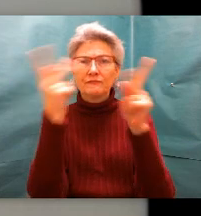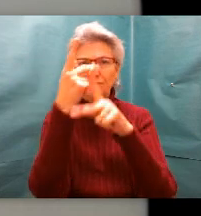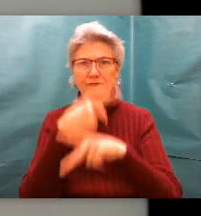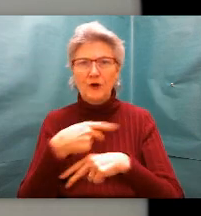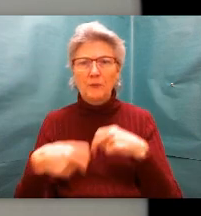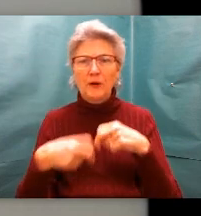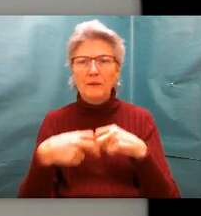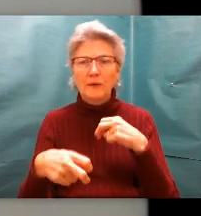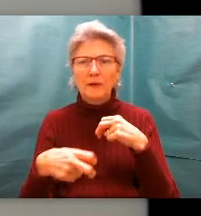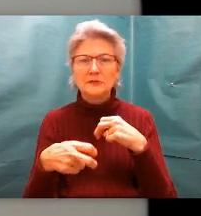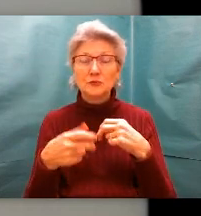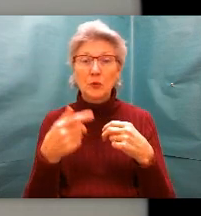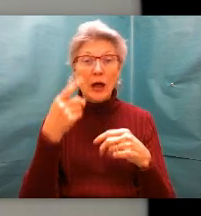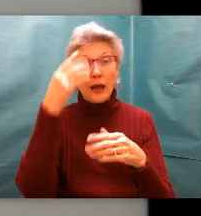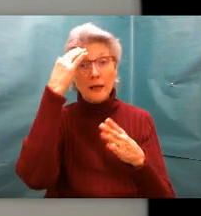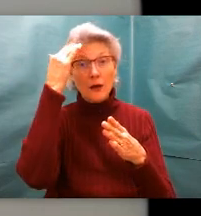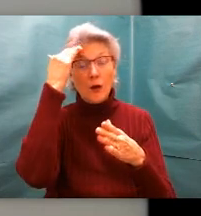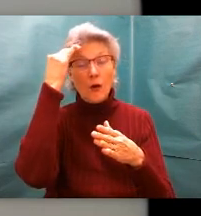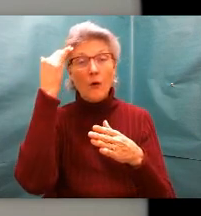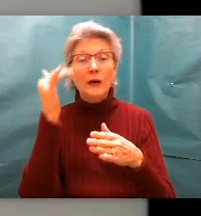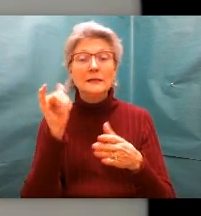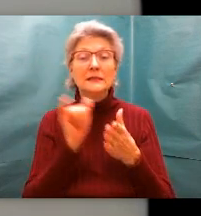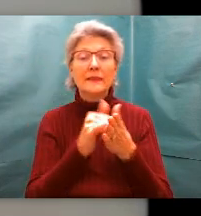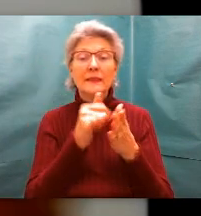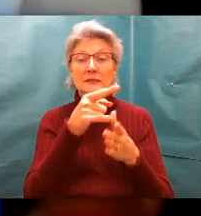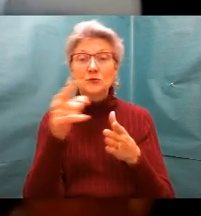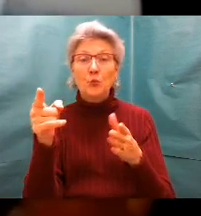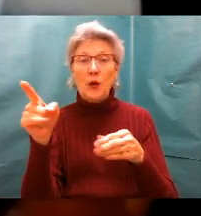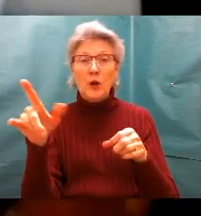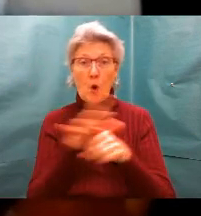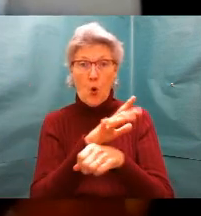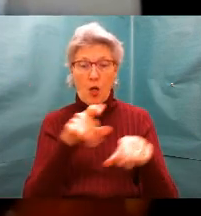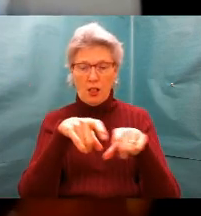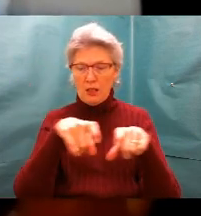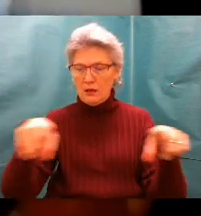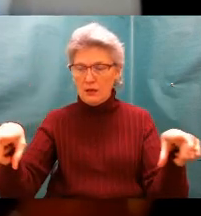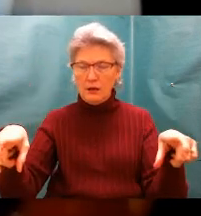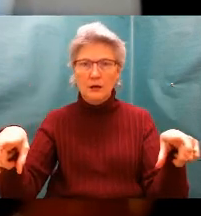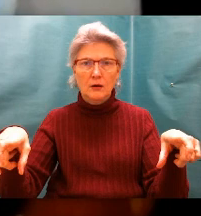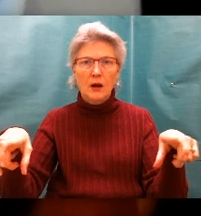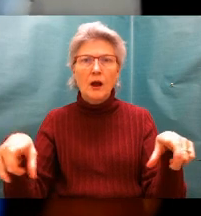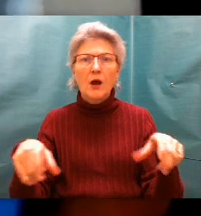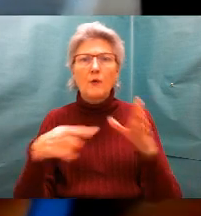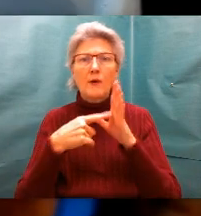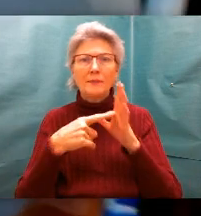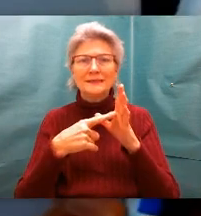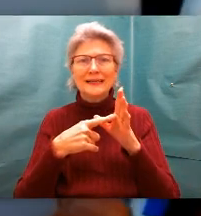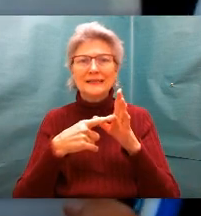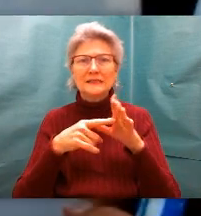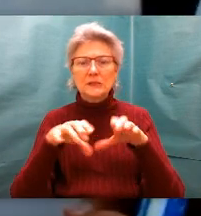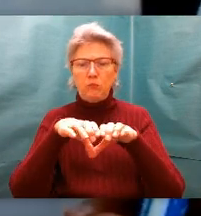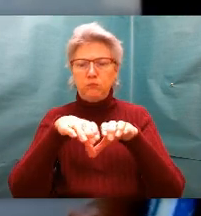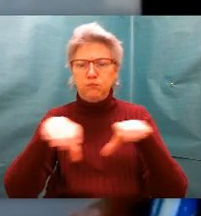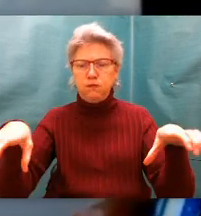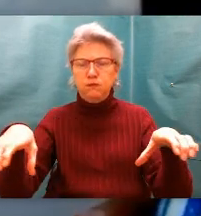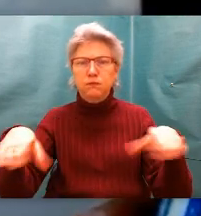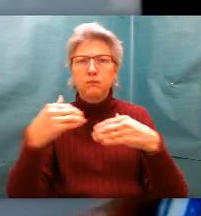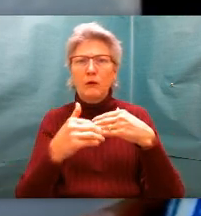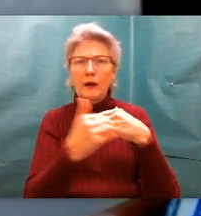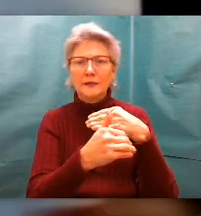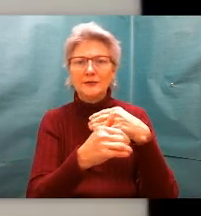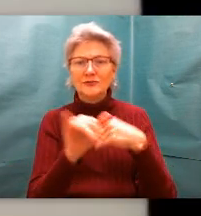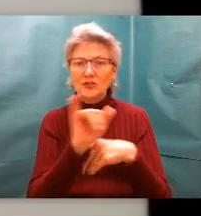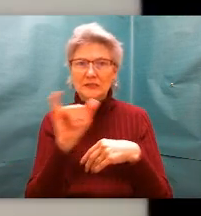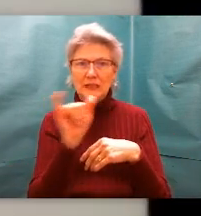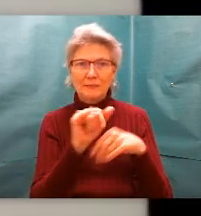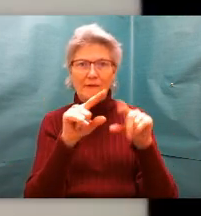this. And so what I know is that this one whole represents the whole loaf of bread, just like my one whole